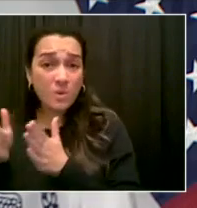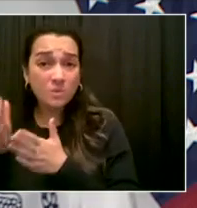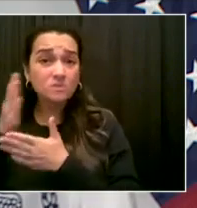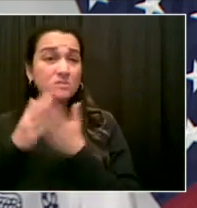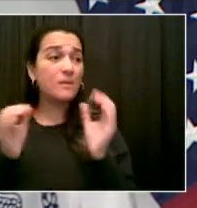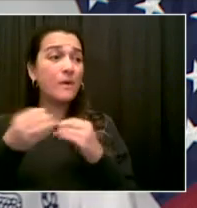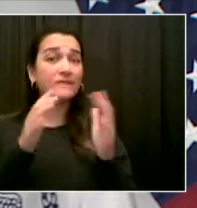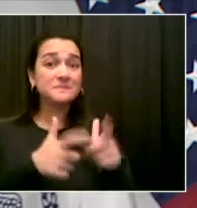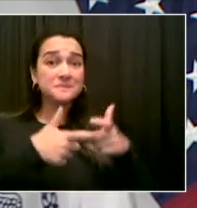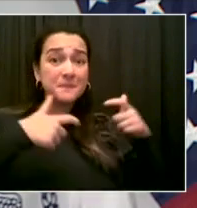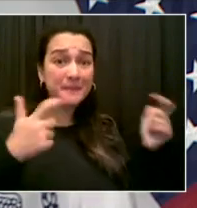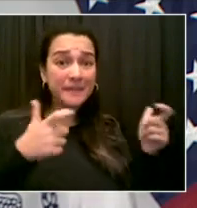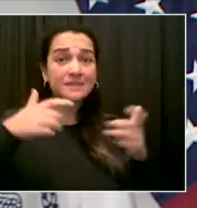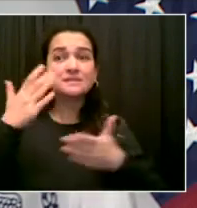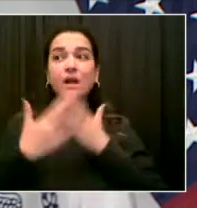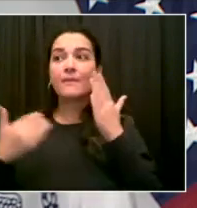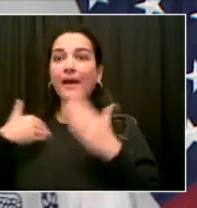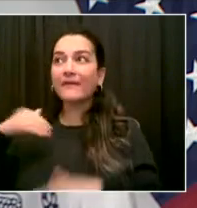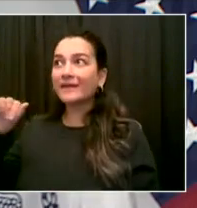working. Go ahead, Andrew.